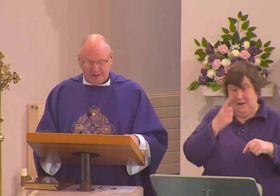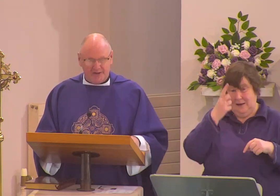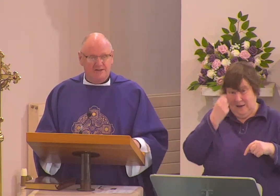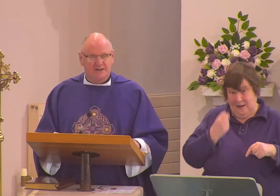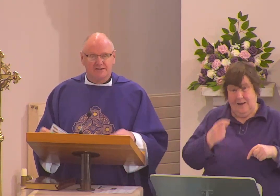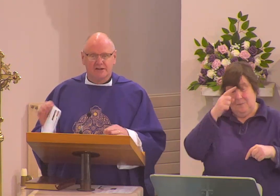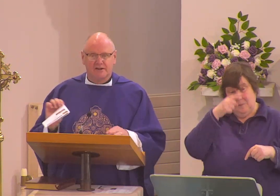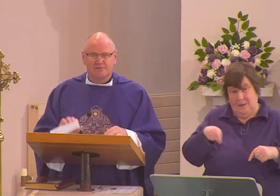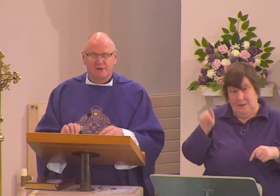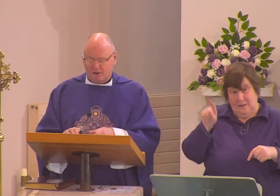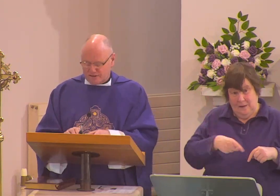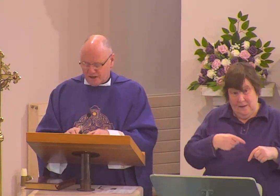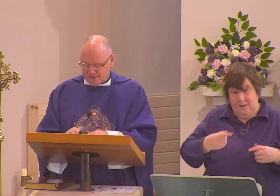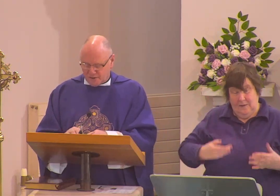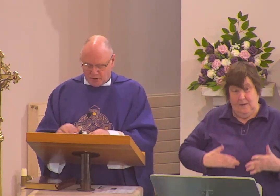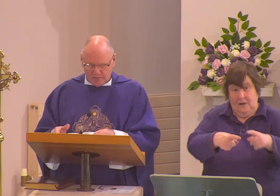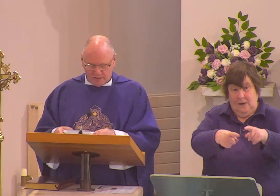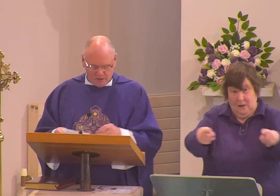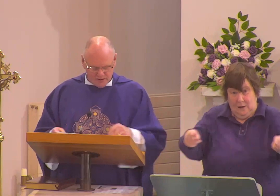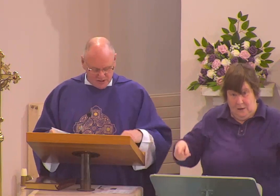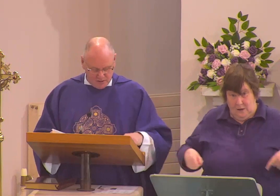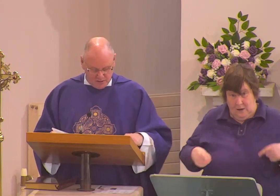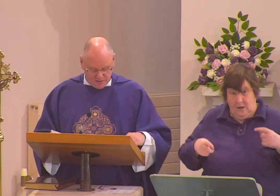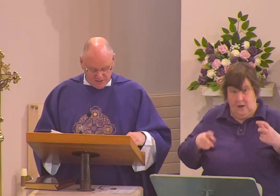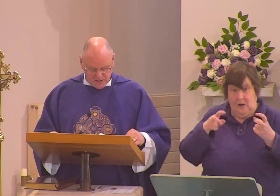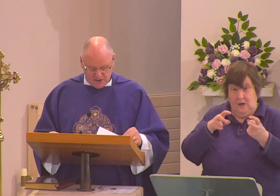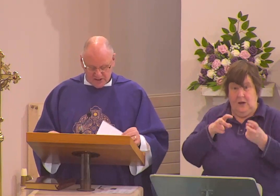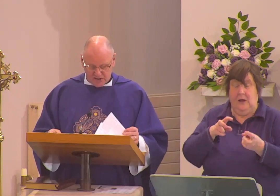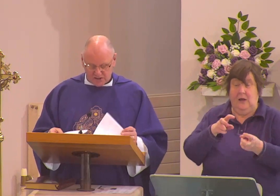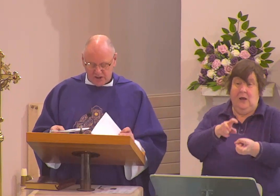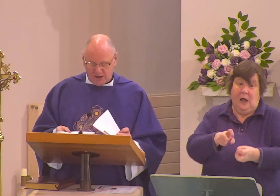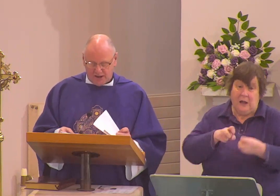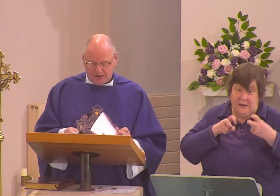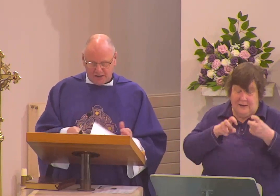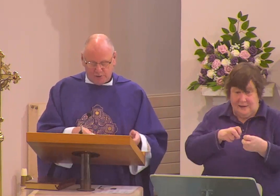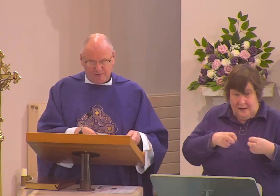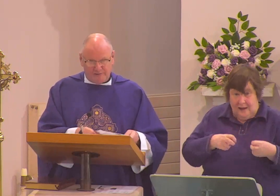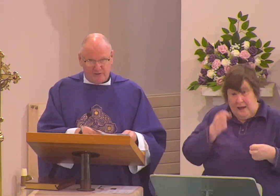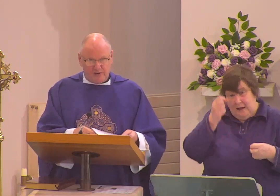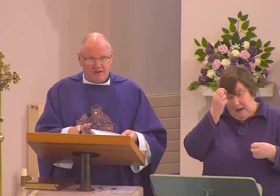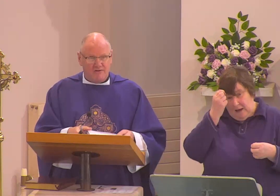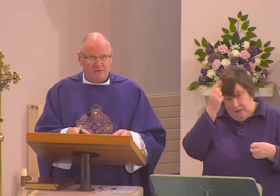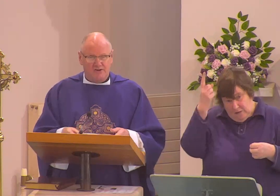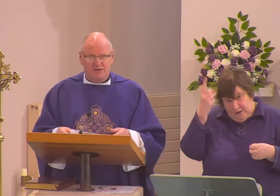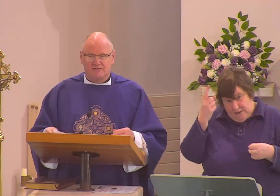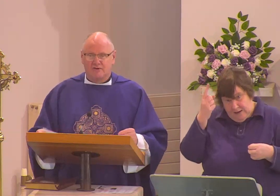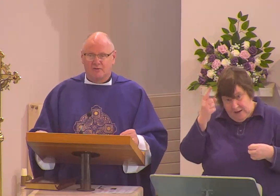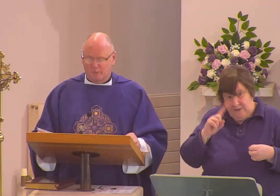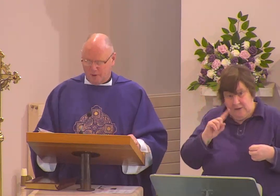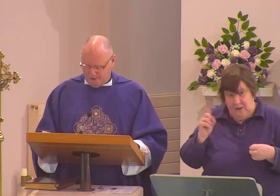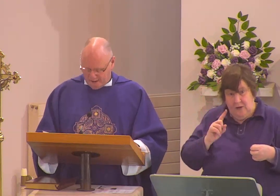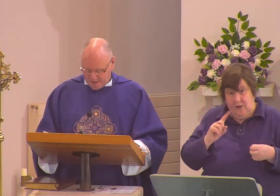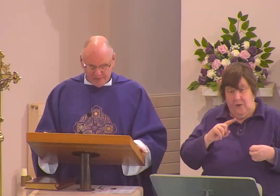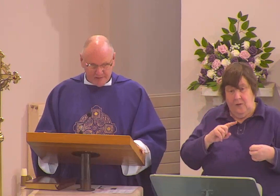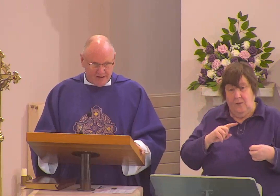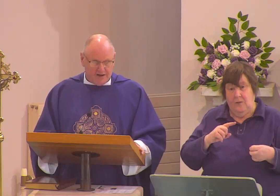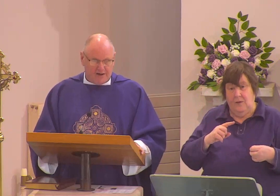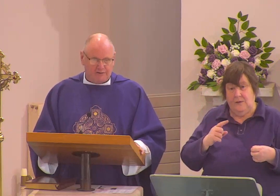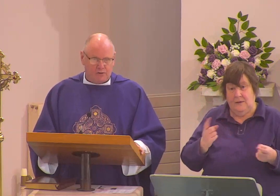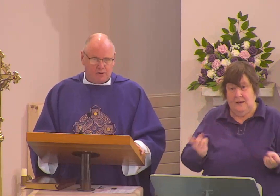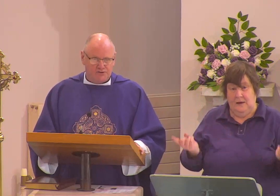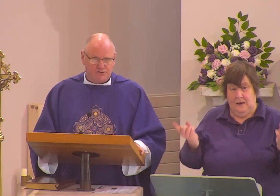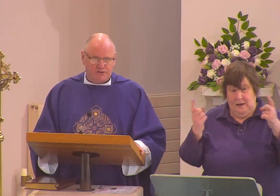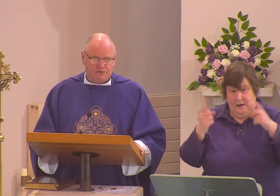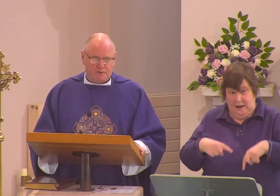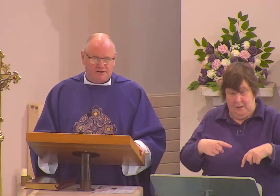So let us listen, let us make ourselves aware of the current situation, and there will be further information from the public health and